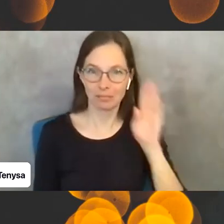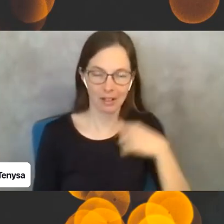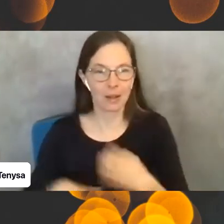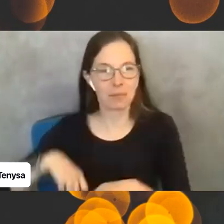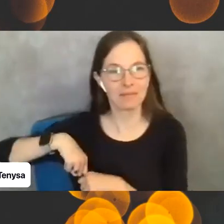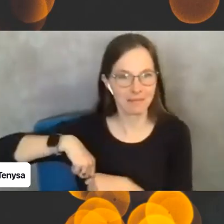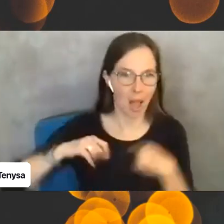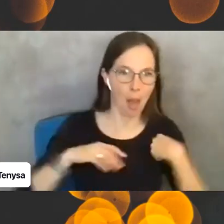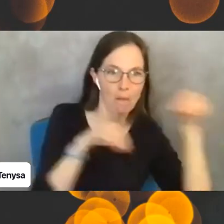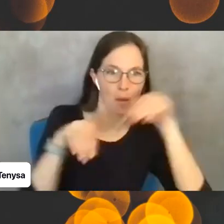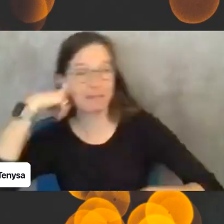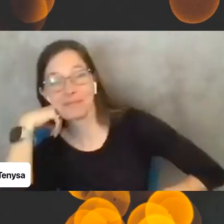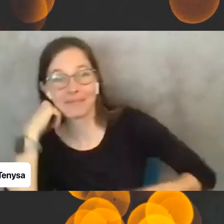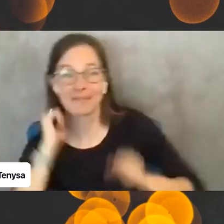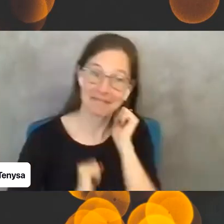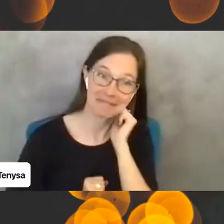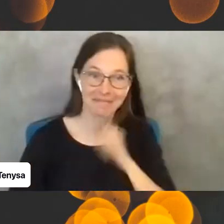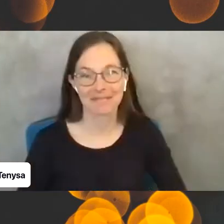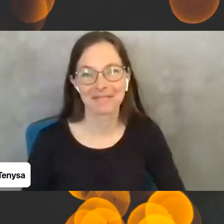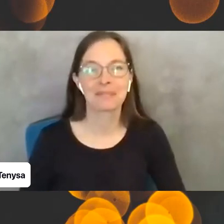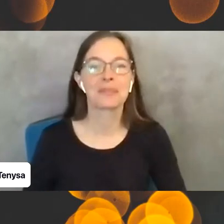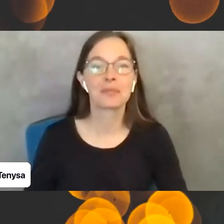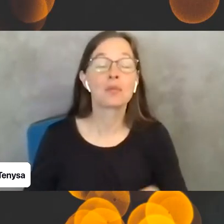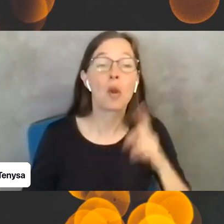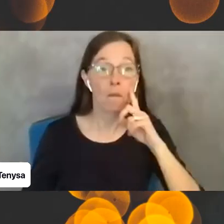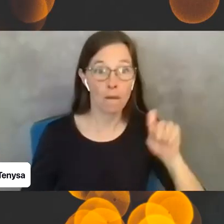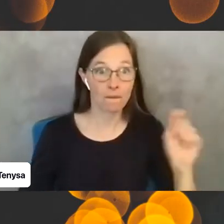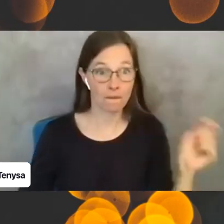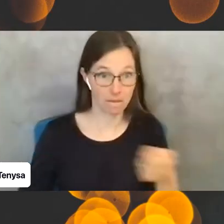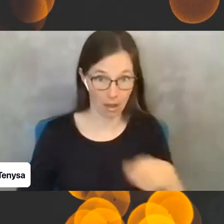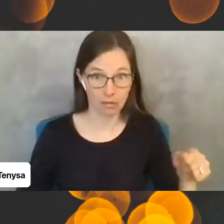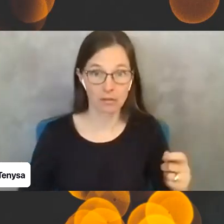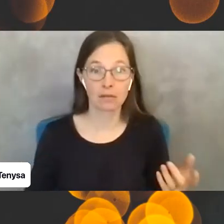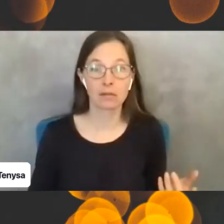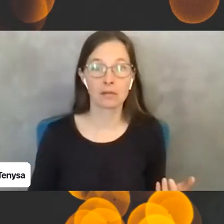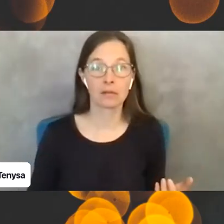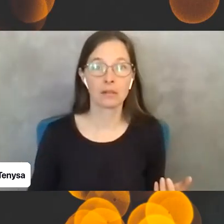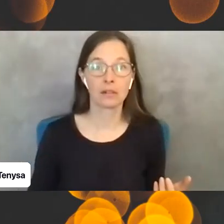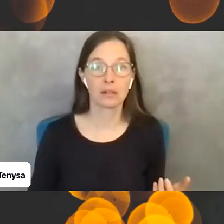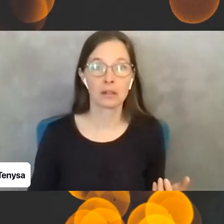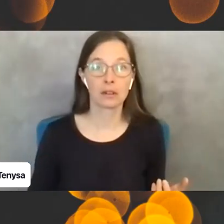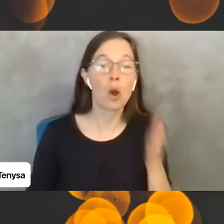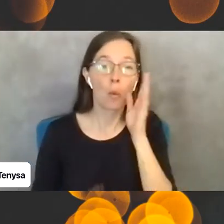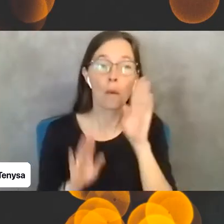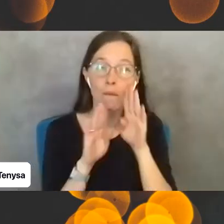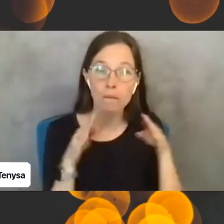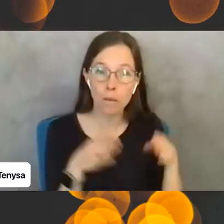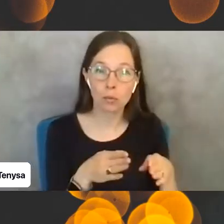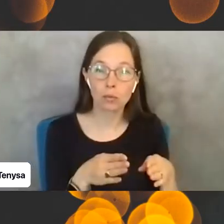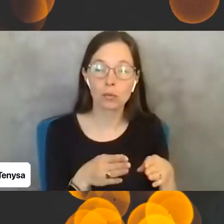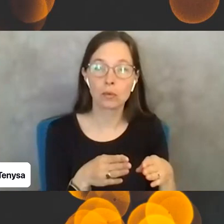moving everywhere. So for fencing, we're gonna focus on